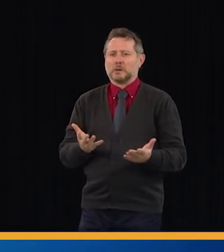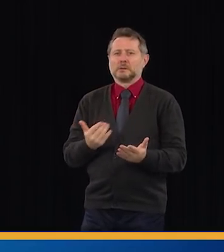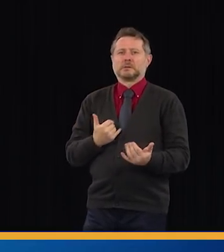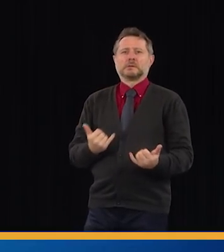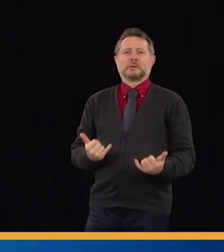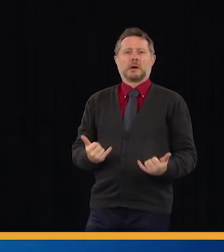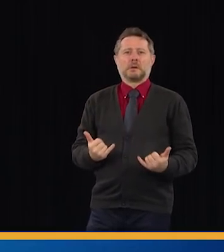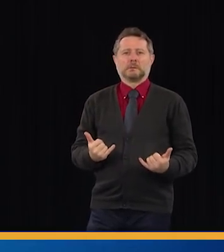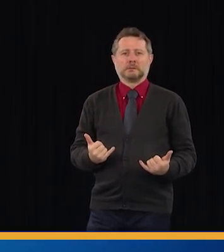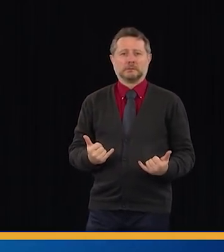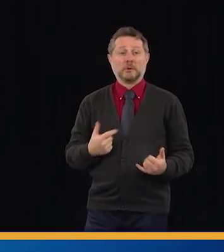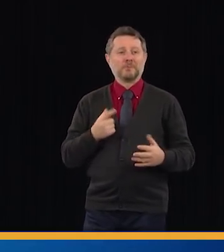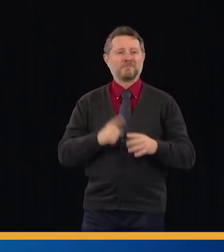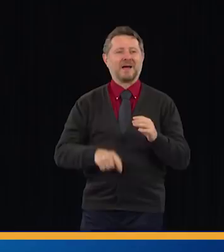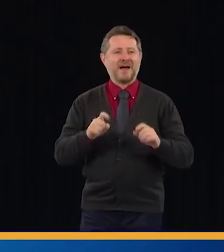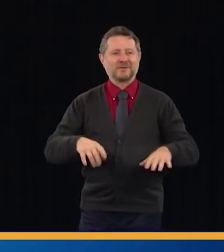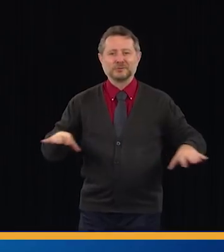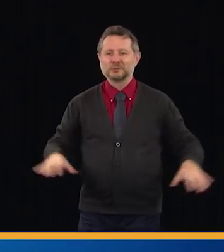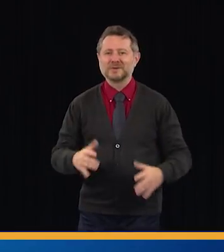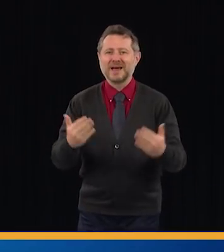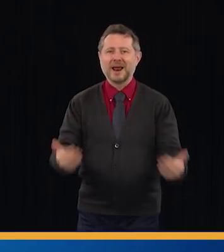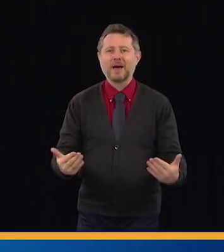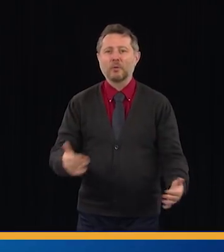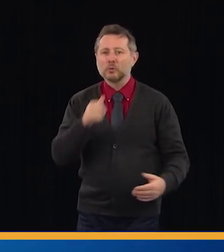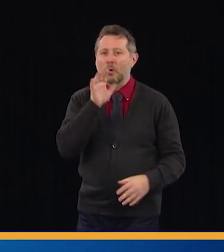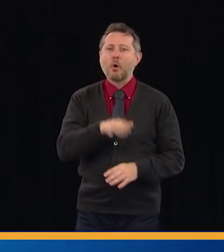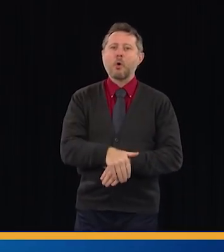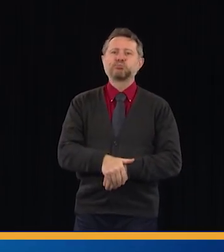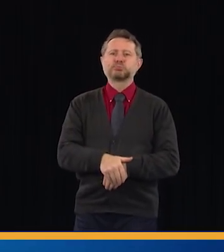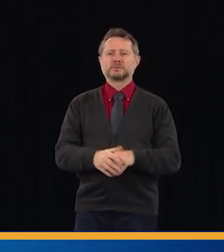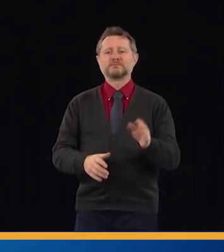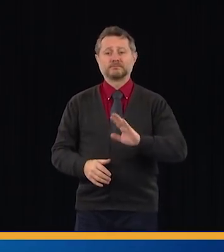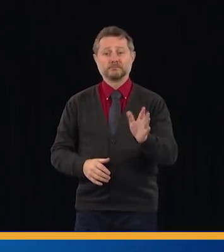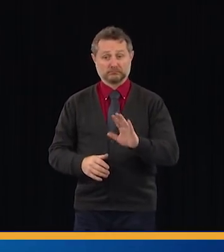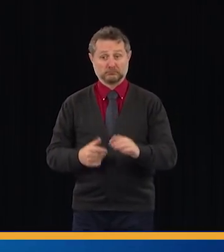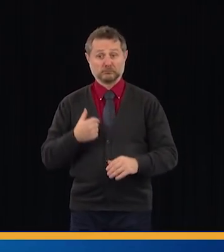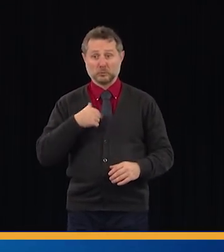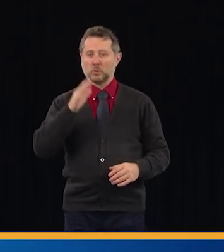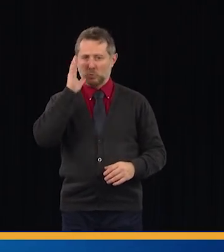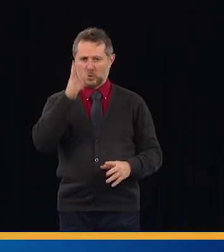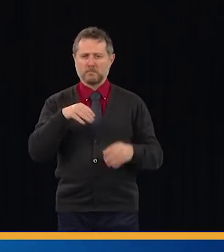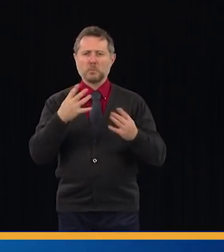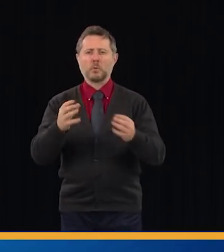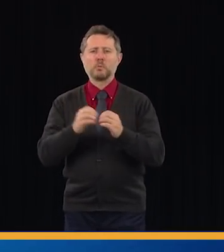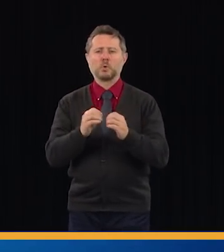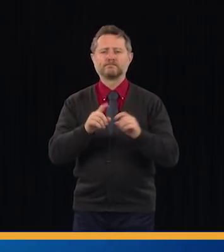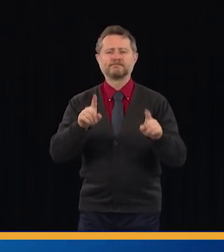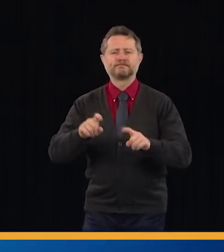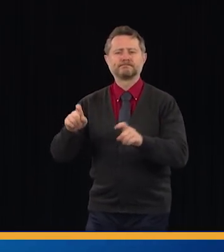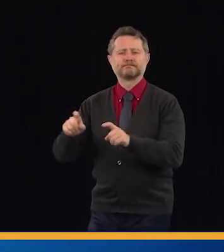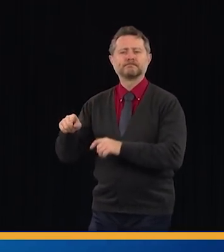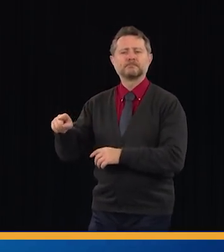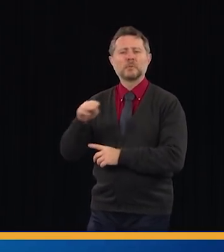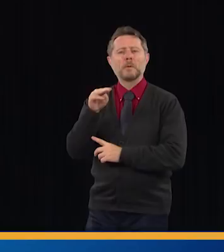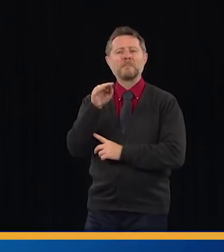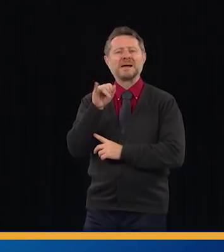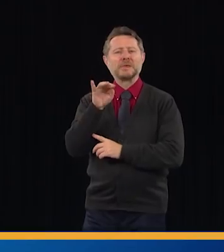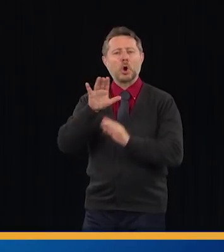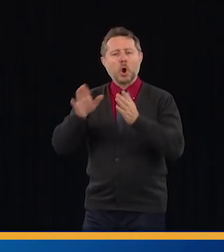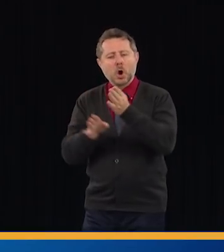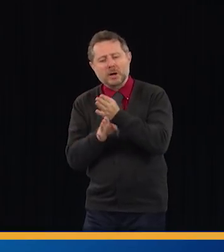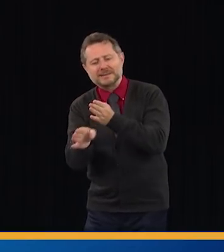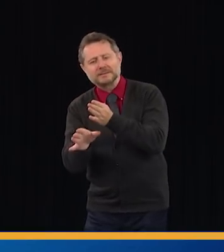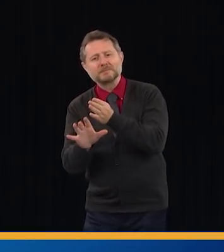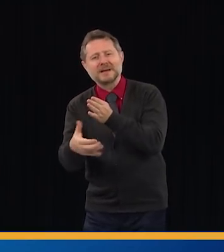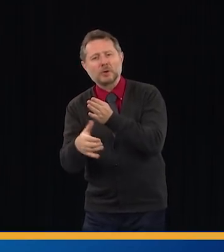it now. We're going to do more testing in minority communities, but not just testing for the